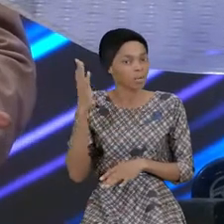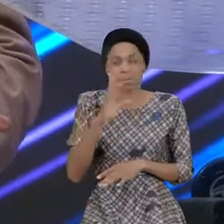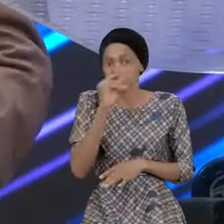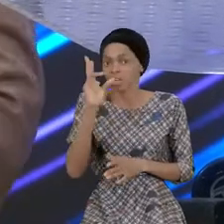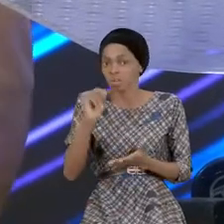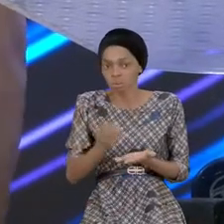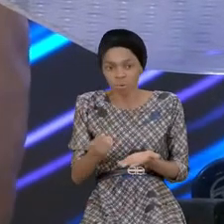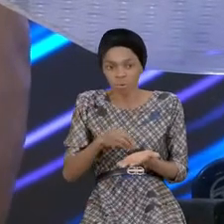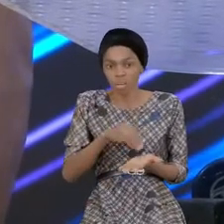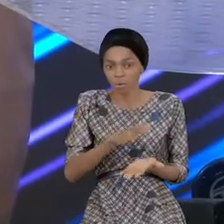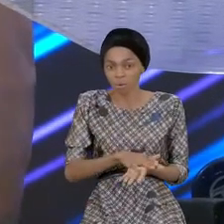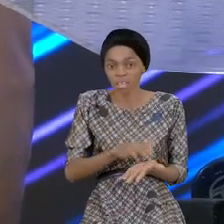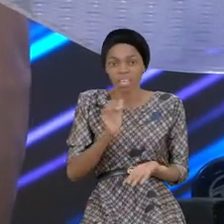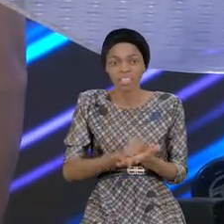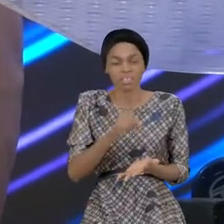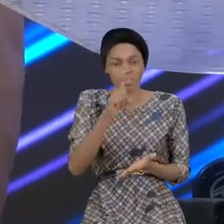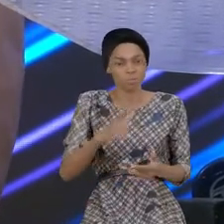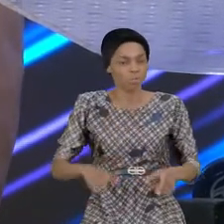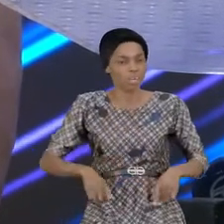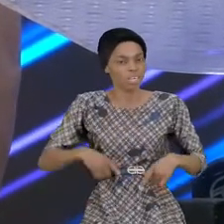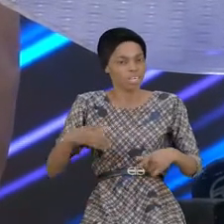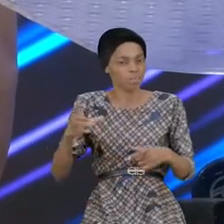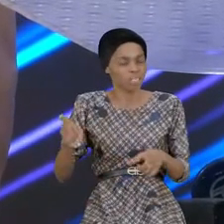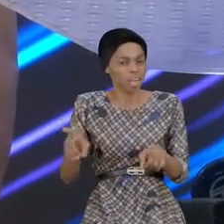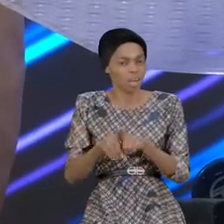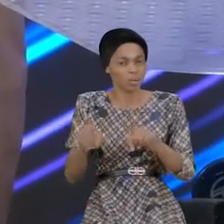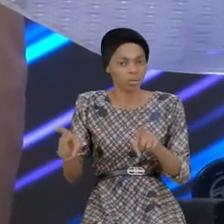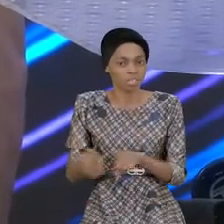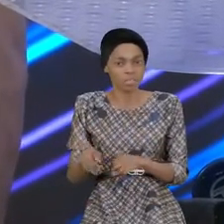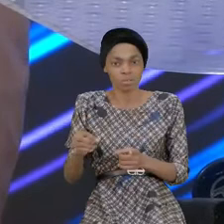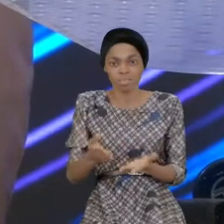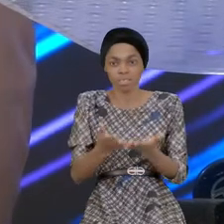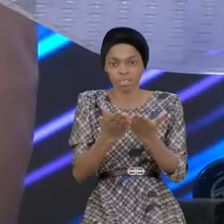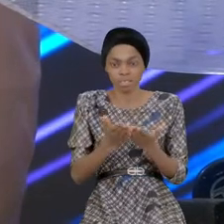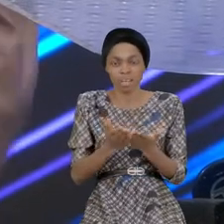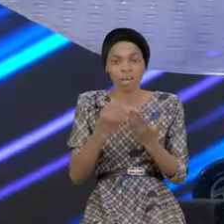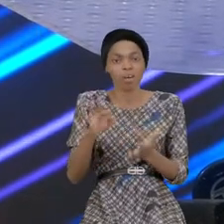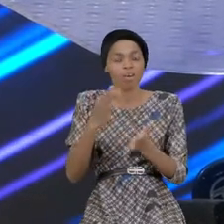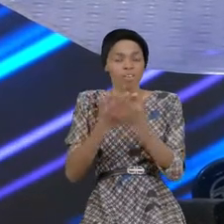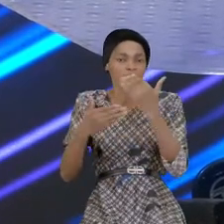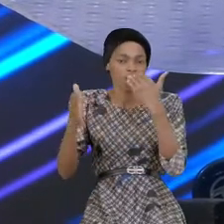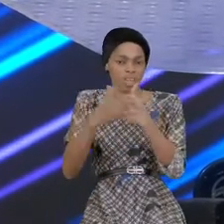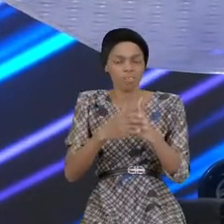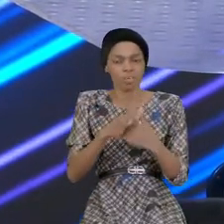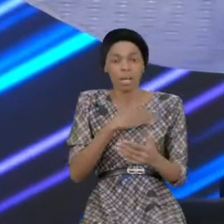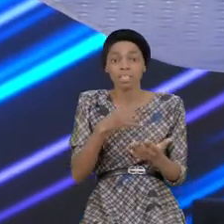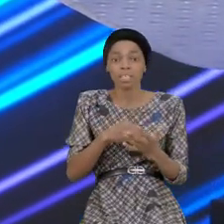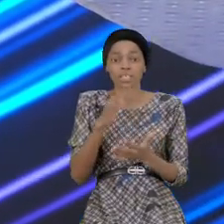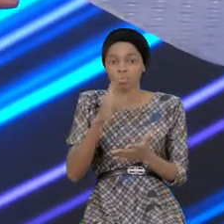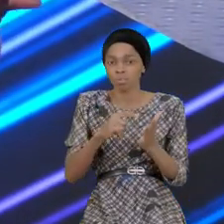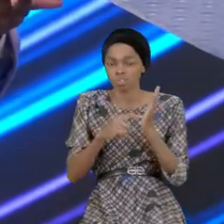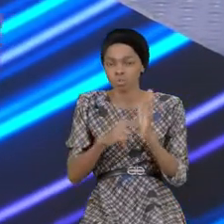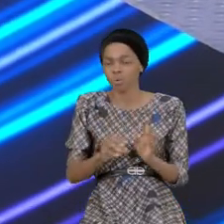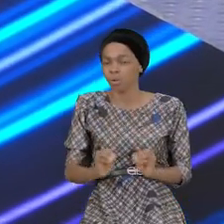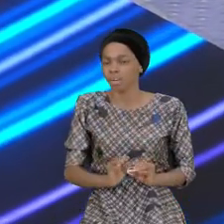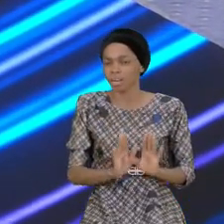record that you lived according to the desire of heaven. And it will show very